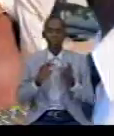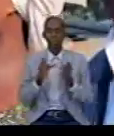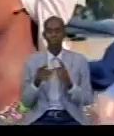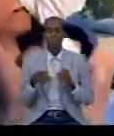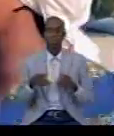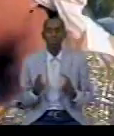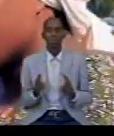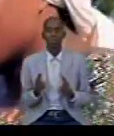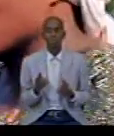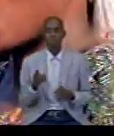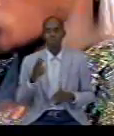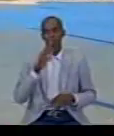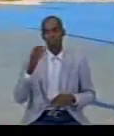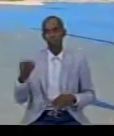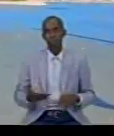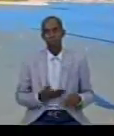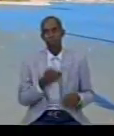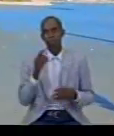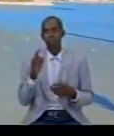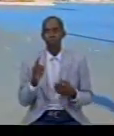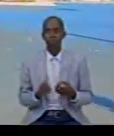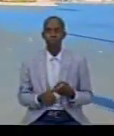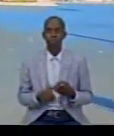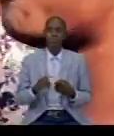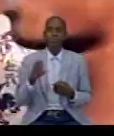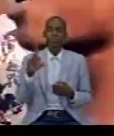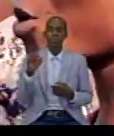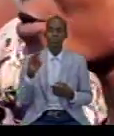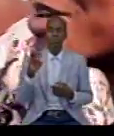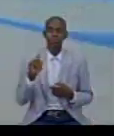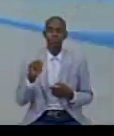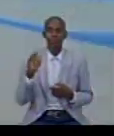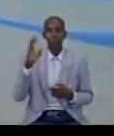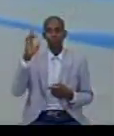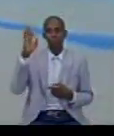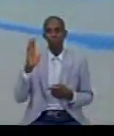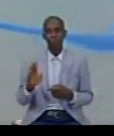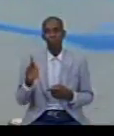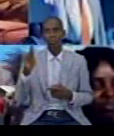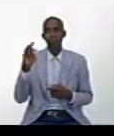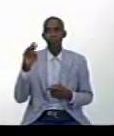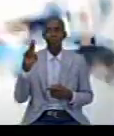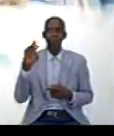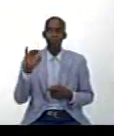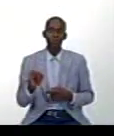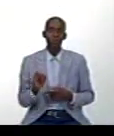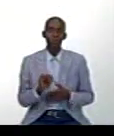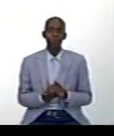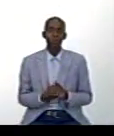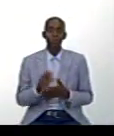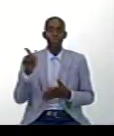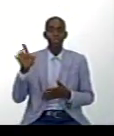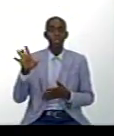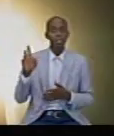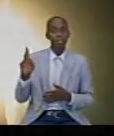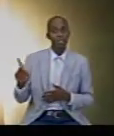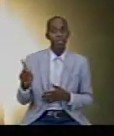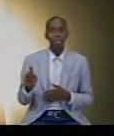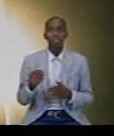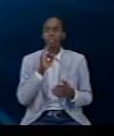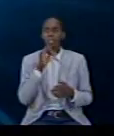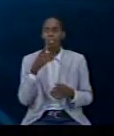platforms. Bienvenue au pasteur Dr. William F. Kumuyi Alomé Togo. GCK, it's